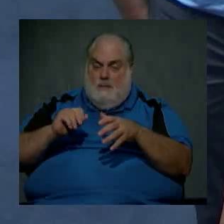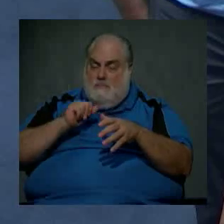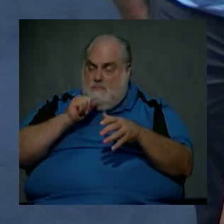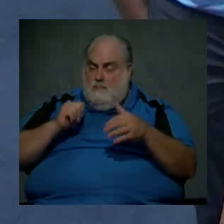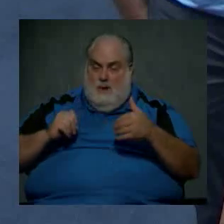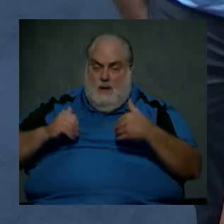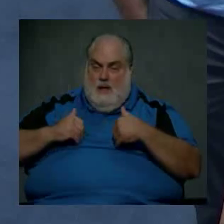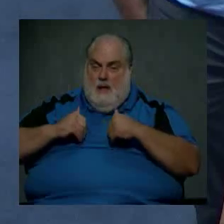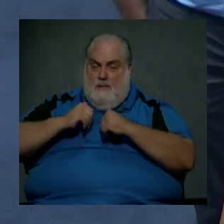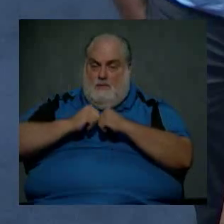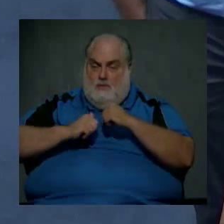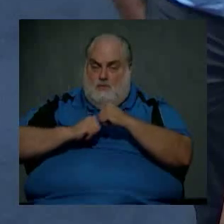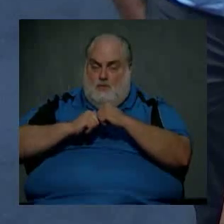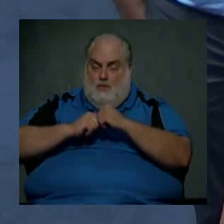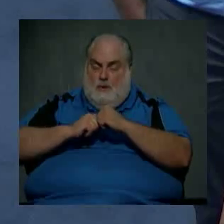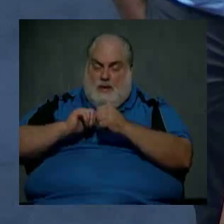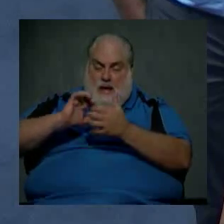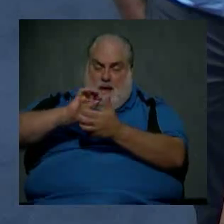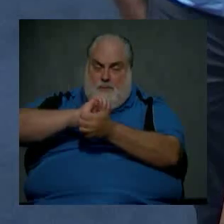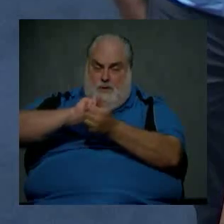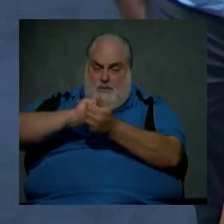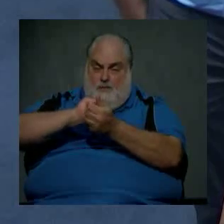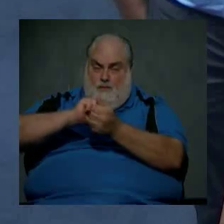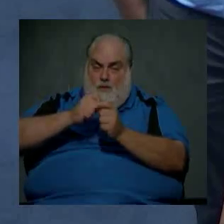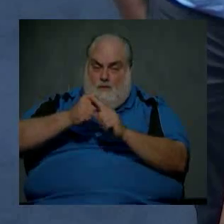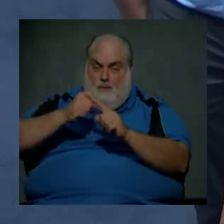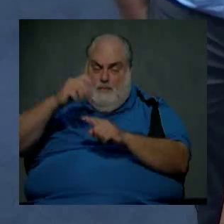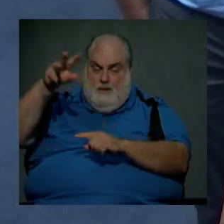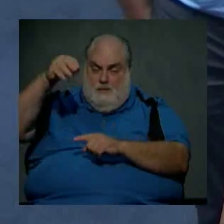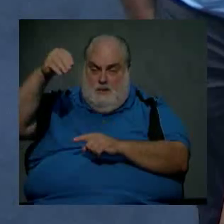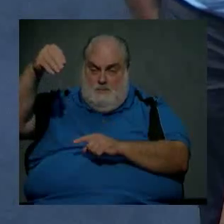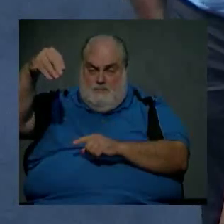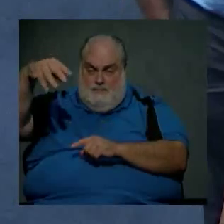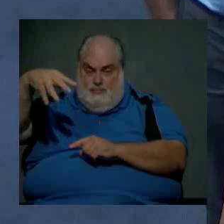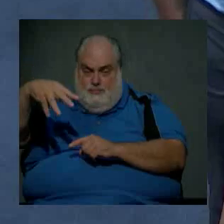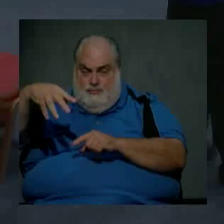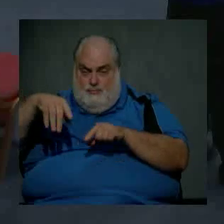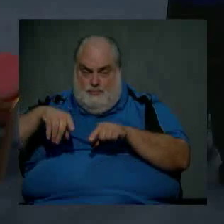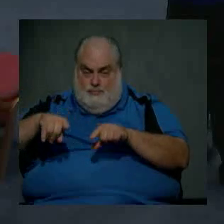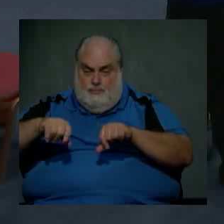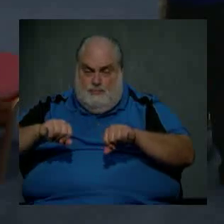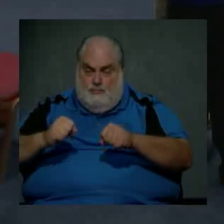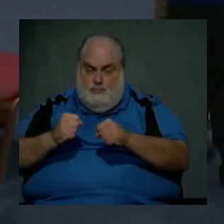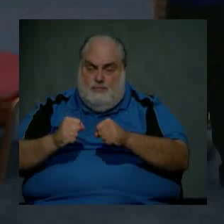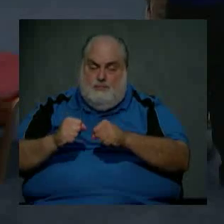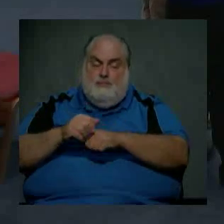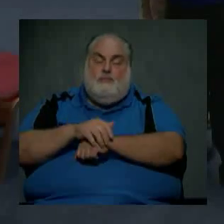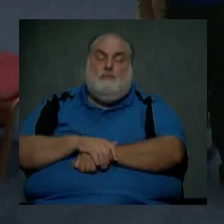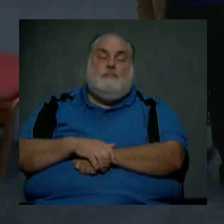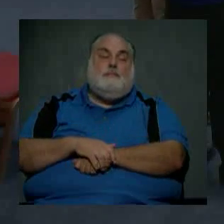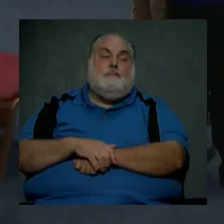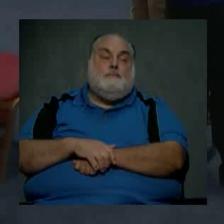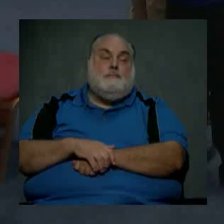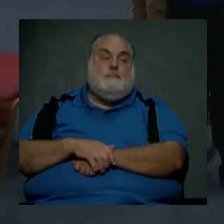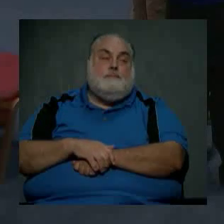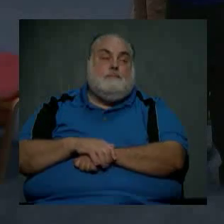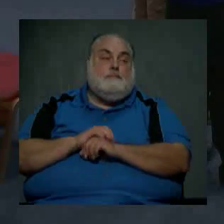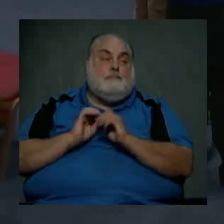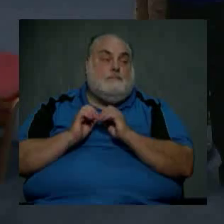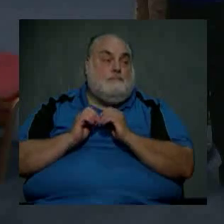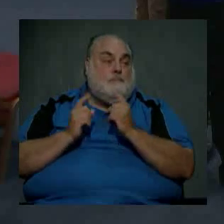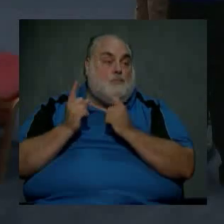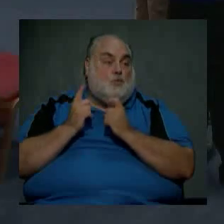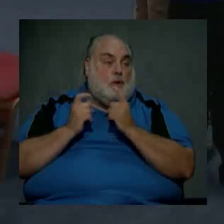the structural damage from the sun in the wintertime. Okay. Thank you. Commissioners, any other